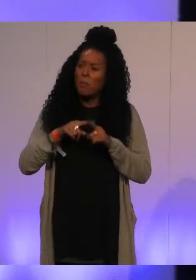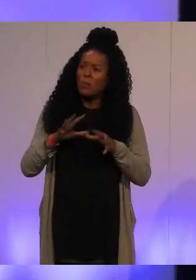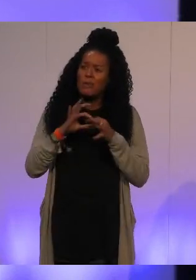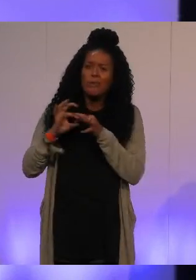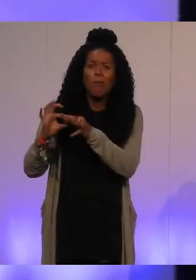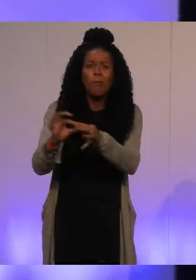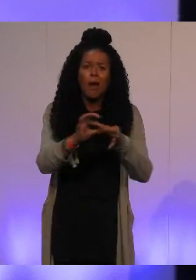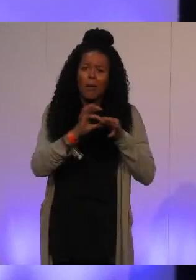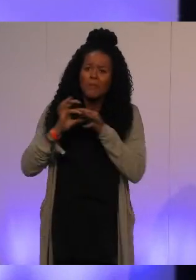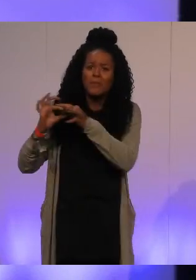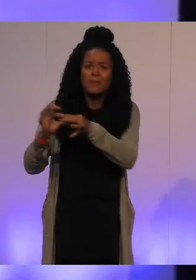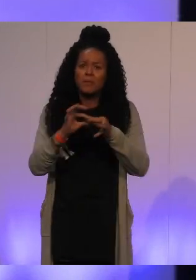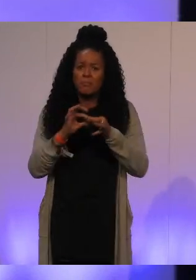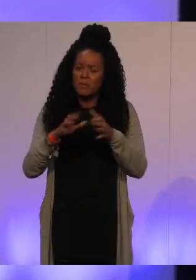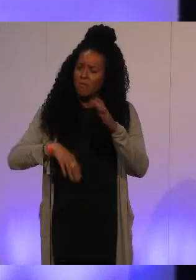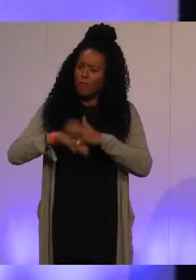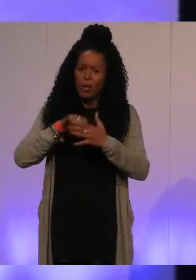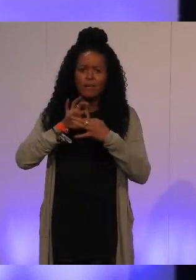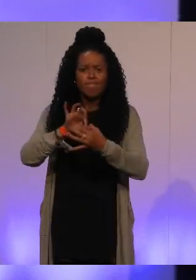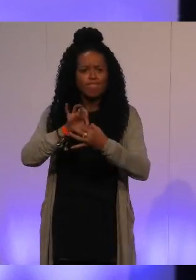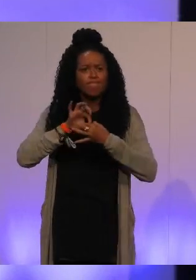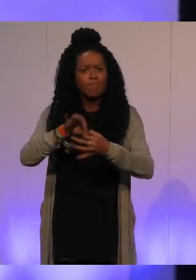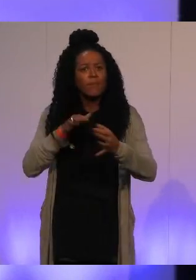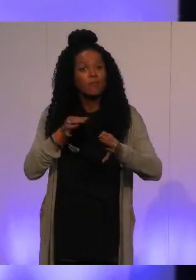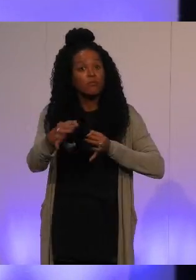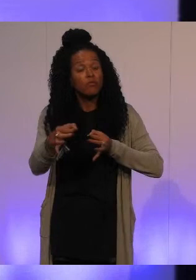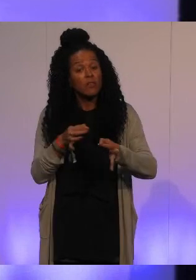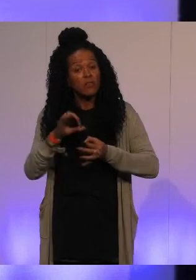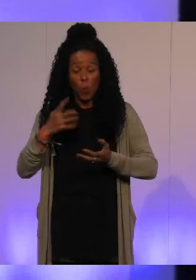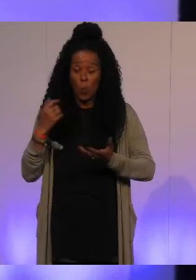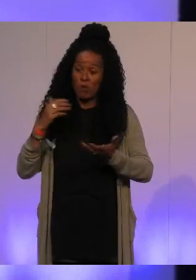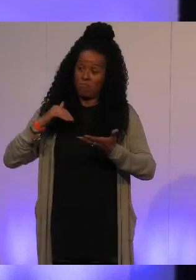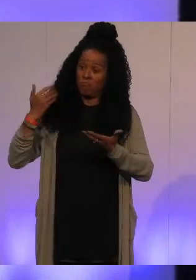and comprehensively engaging strategy that we've